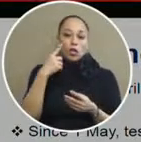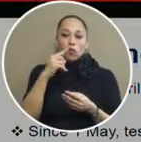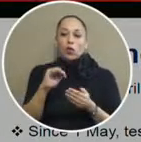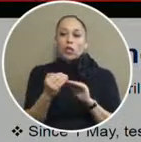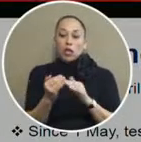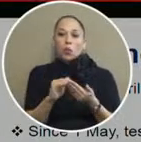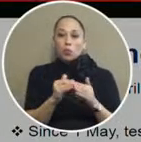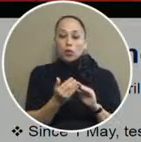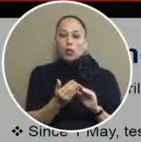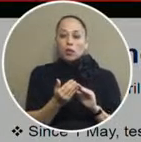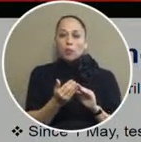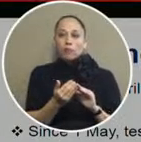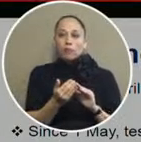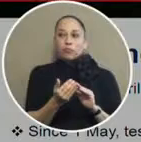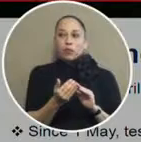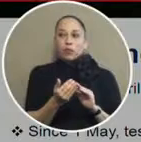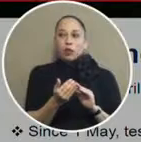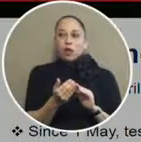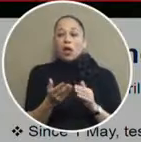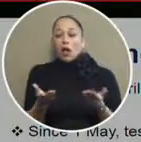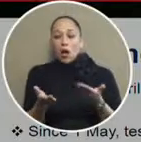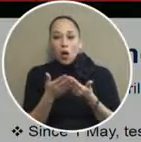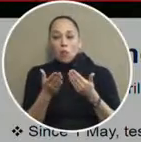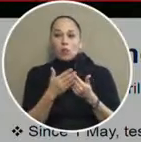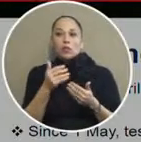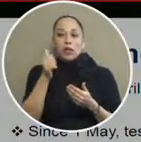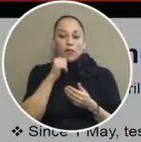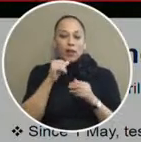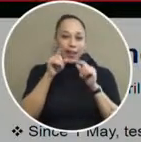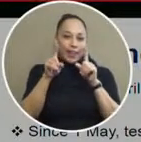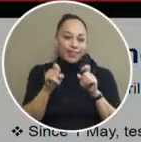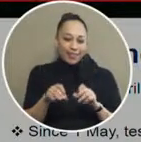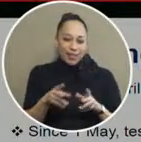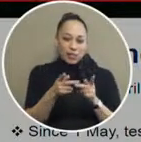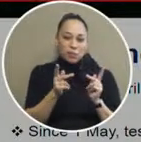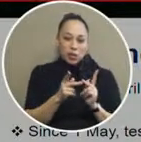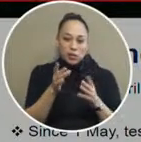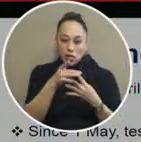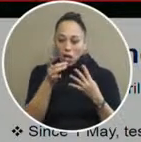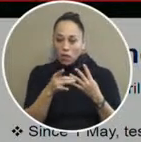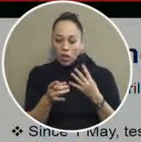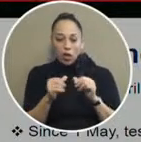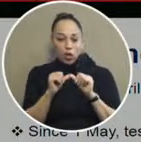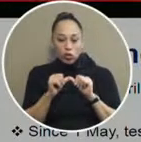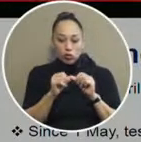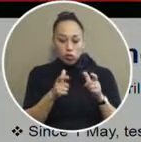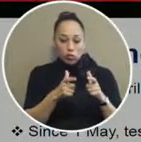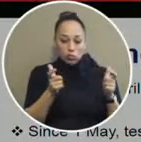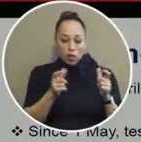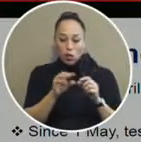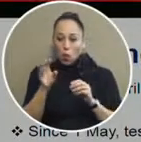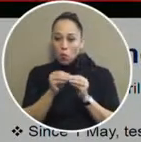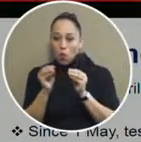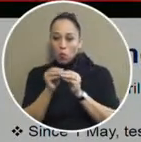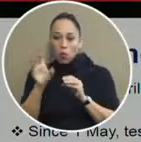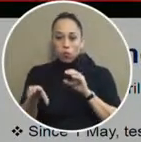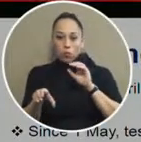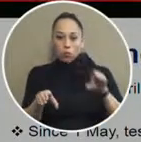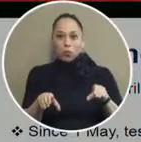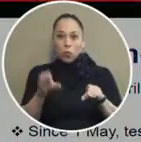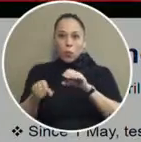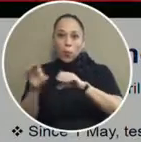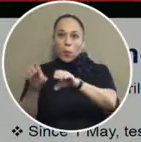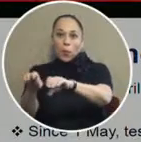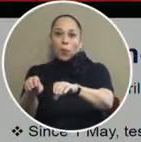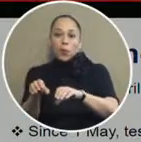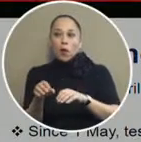community. Almost on a daily basis, testing sites and options continue to expand across the community.